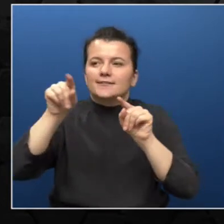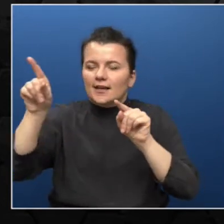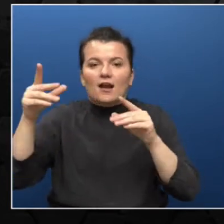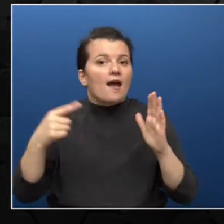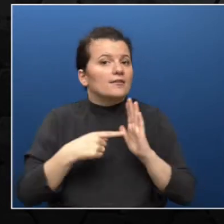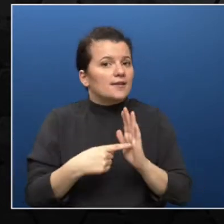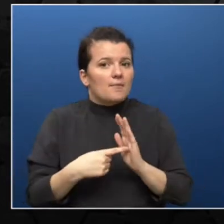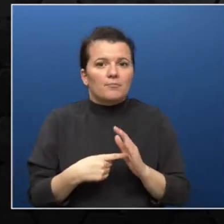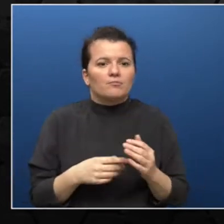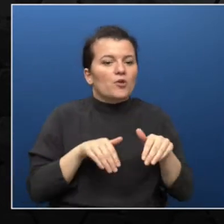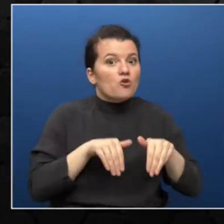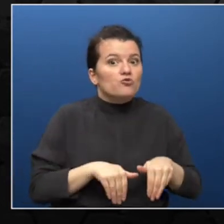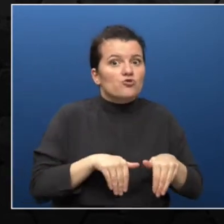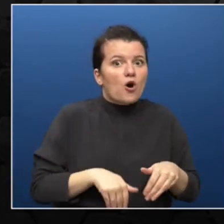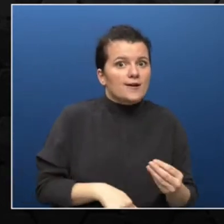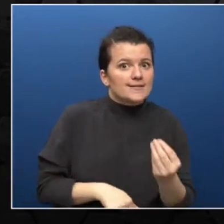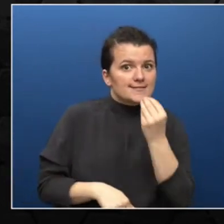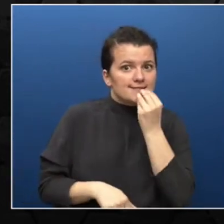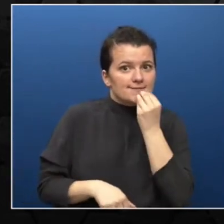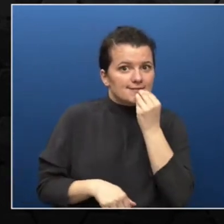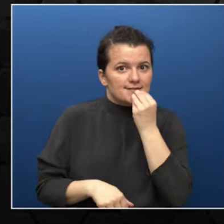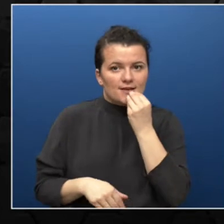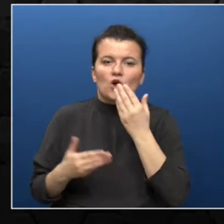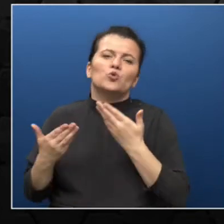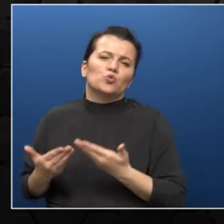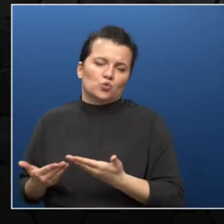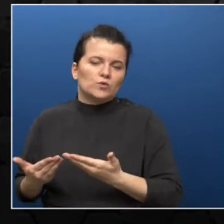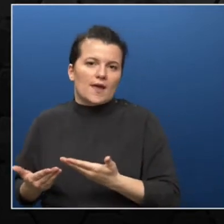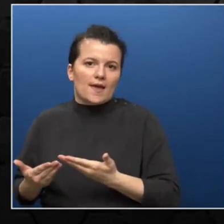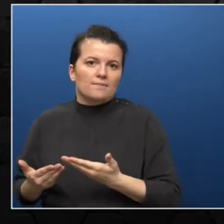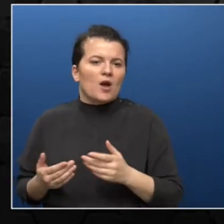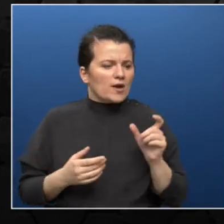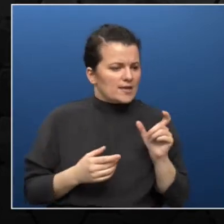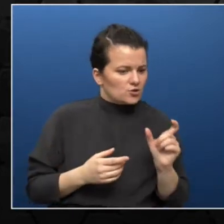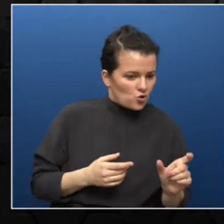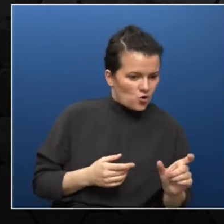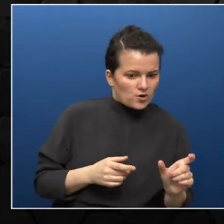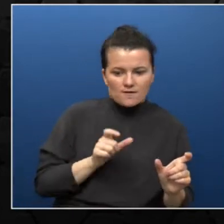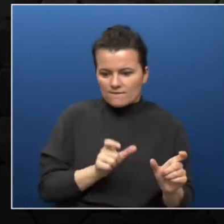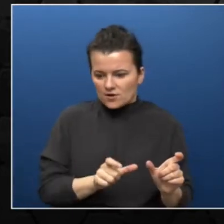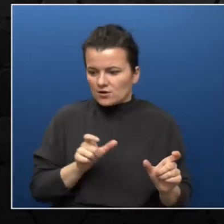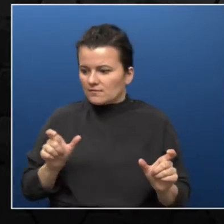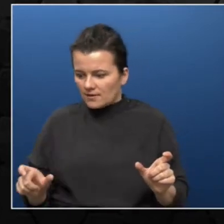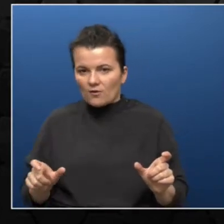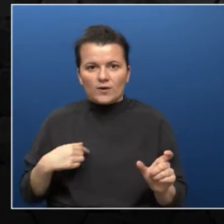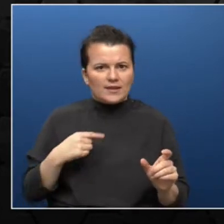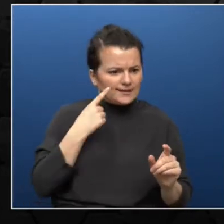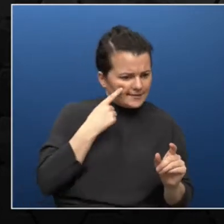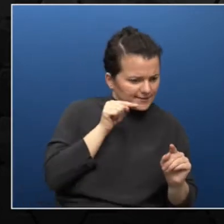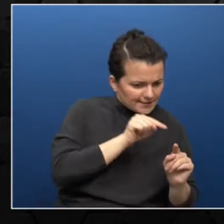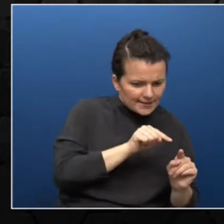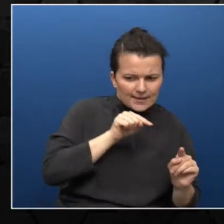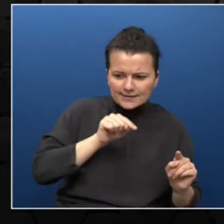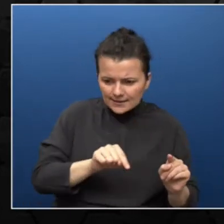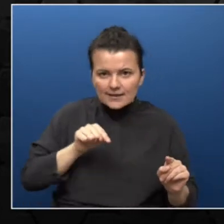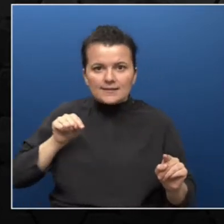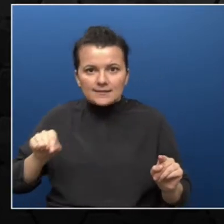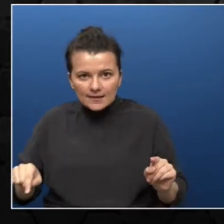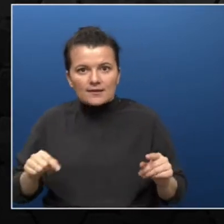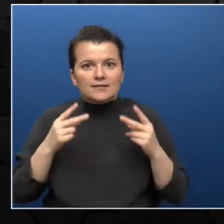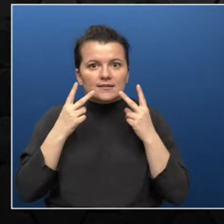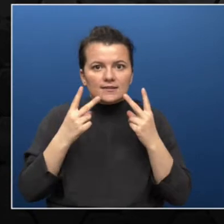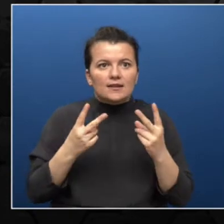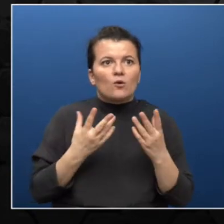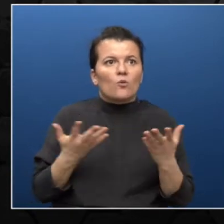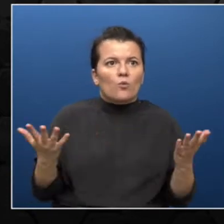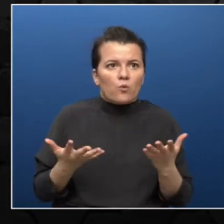we would check the sentiment of the analysis for that data for every single word, and then we check the distribution and the frequency of what kind of words